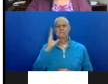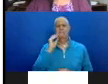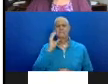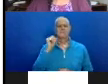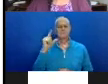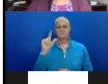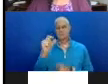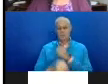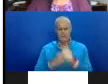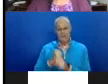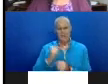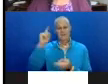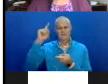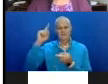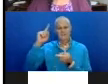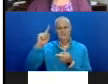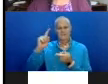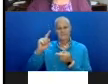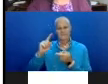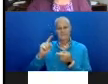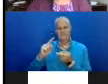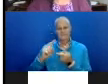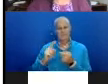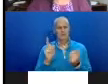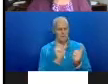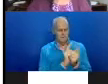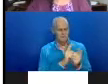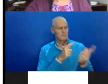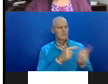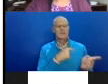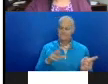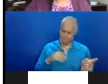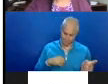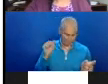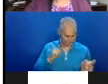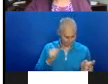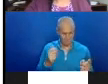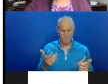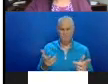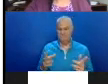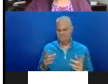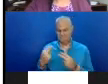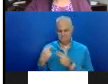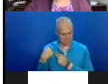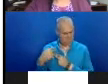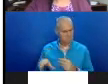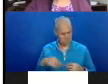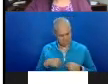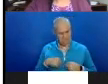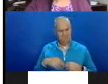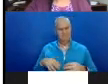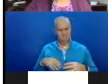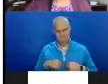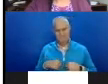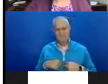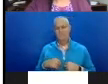begins to dissipate through her contact with Steve and him taking responsibility in front of her, where she was, earlier